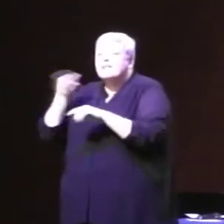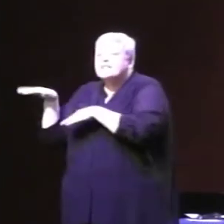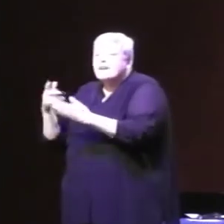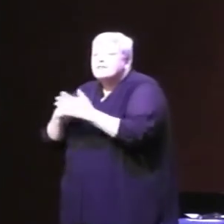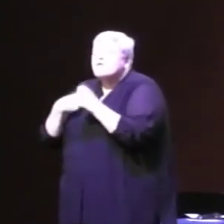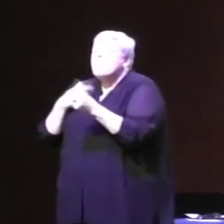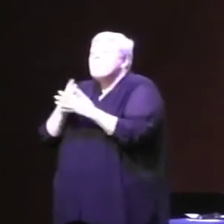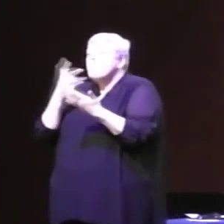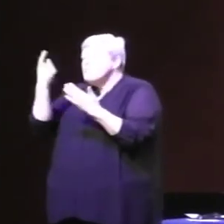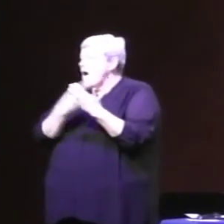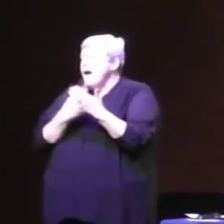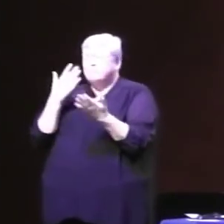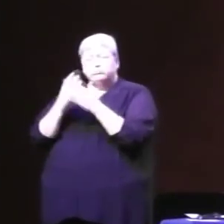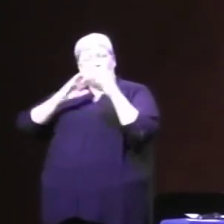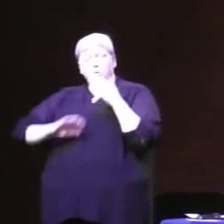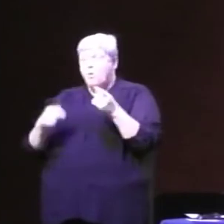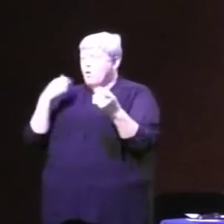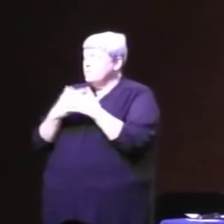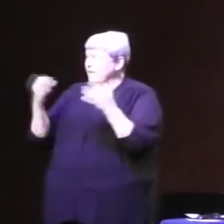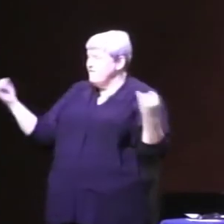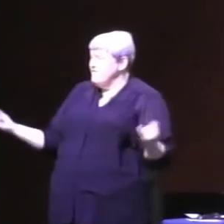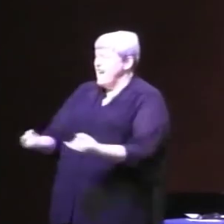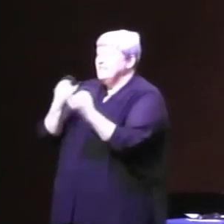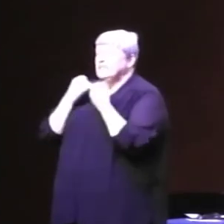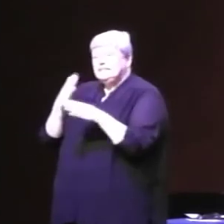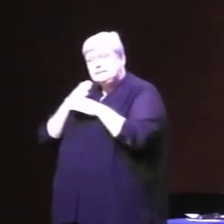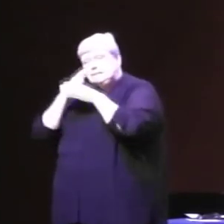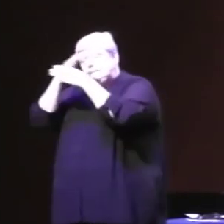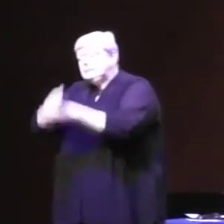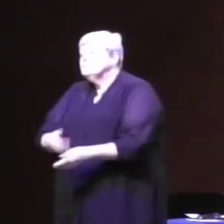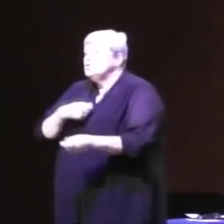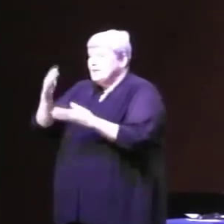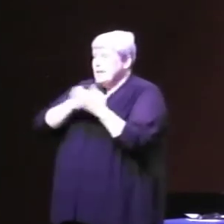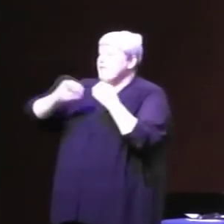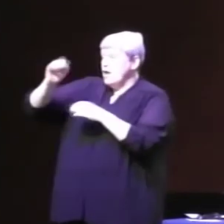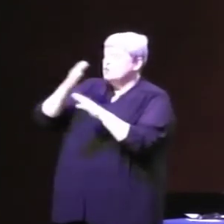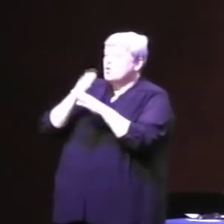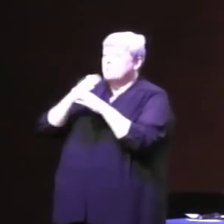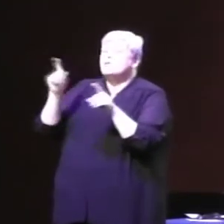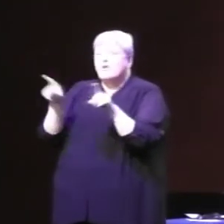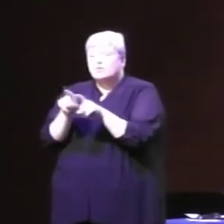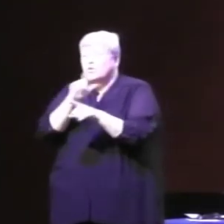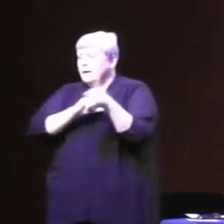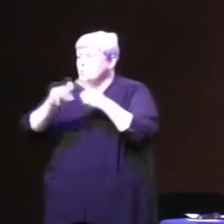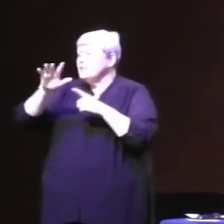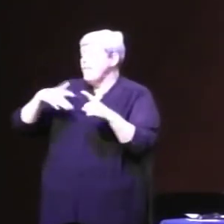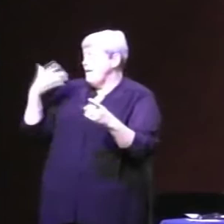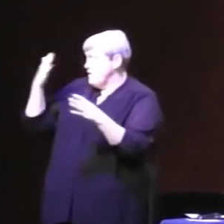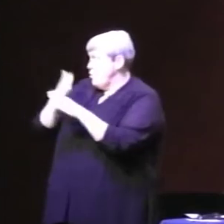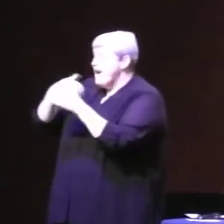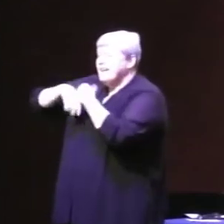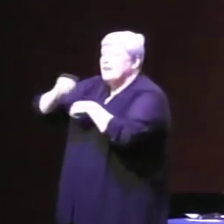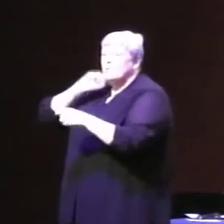been lower, fighting not just to save their jobs, but also for the future of the communities that they live and work in, who will be destroyed by this office